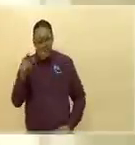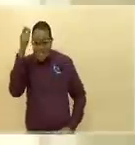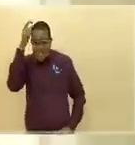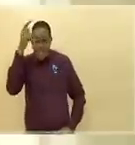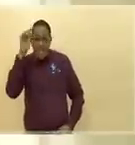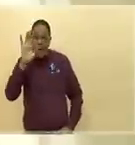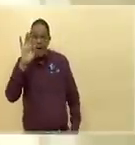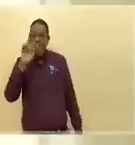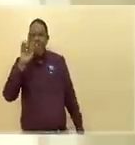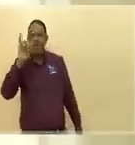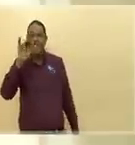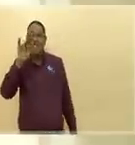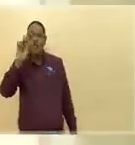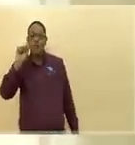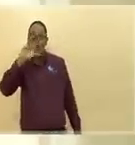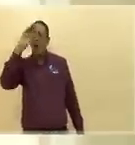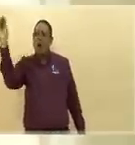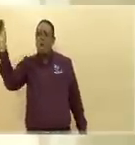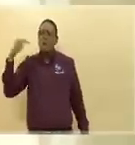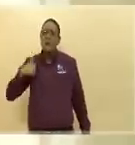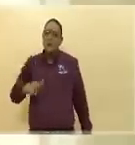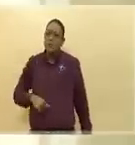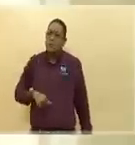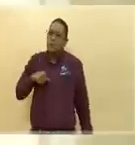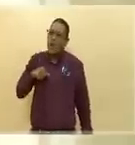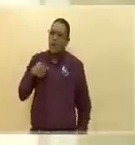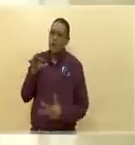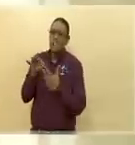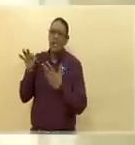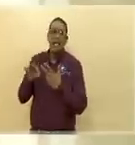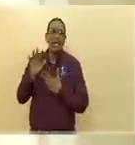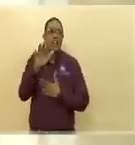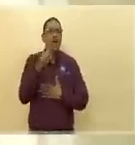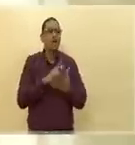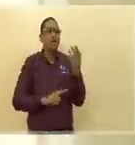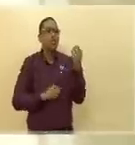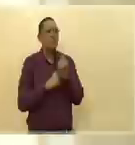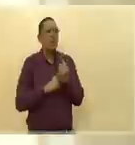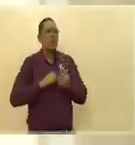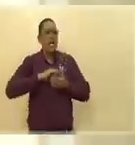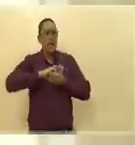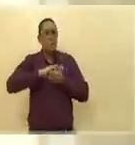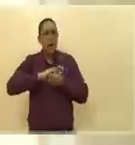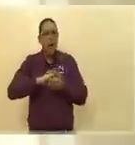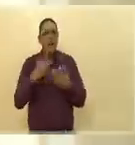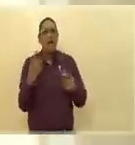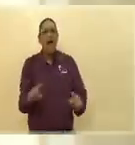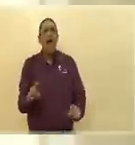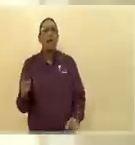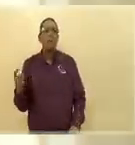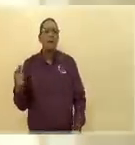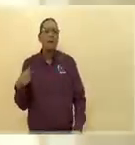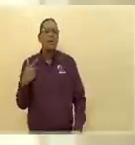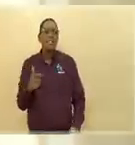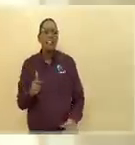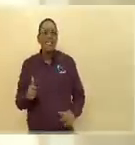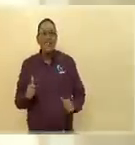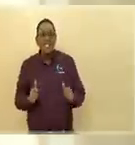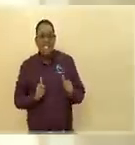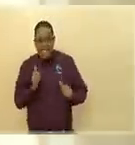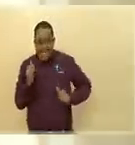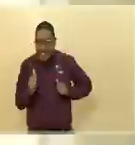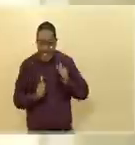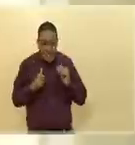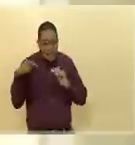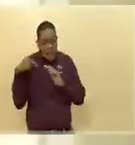of Fujitsu, we are very proud to have been selected as your trusted partner after a very, very rigorous